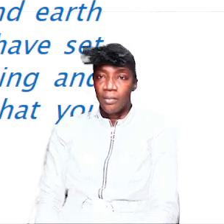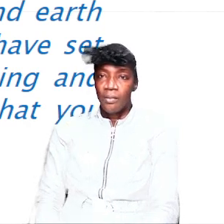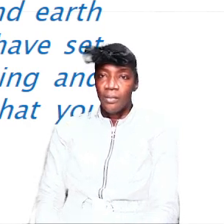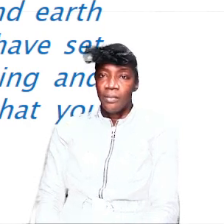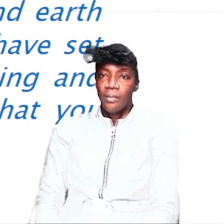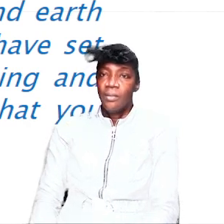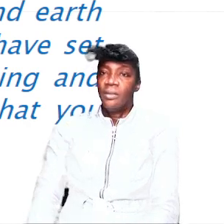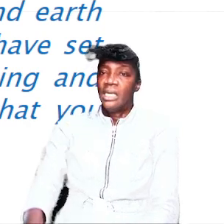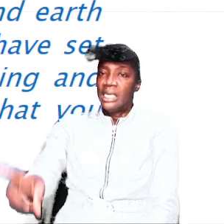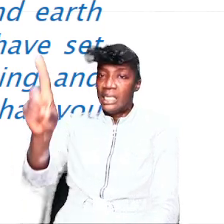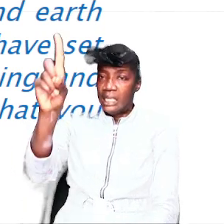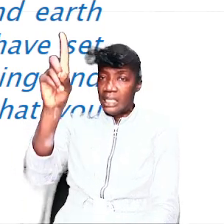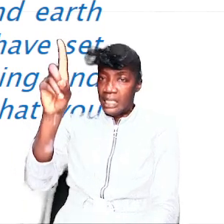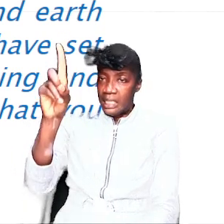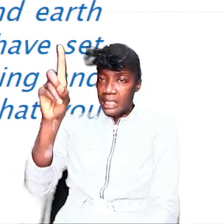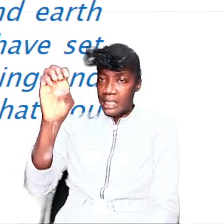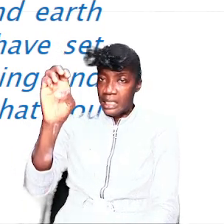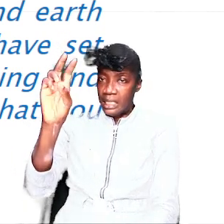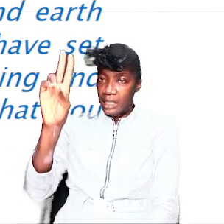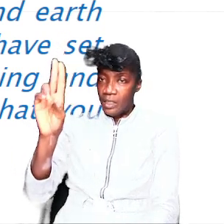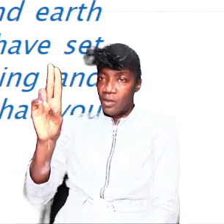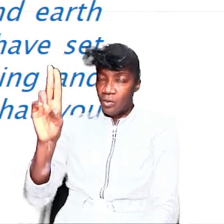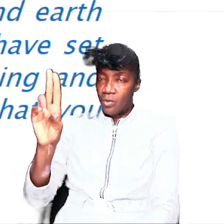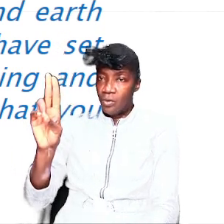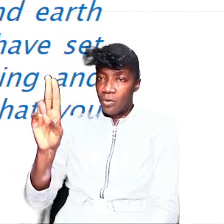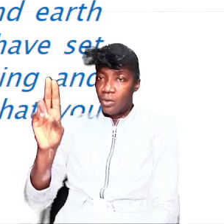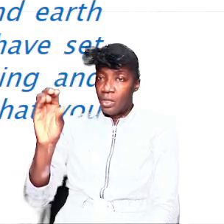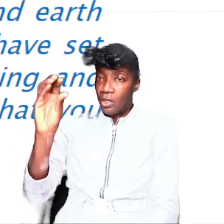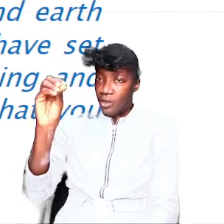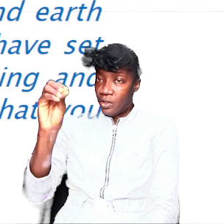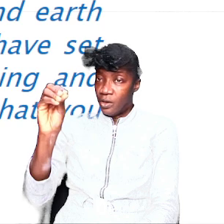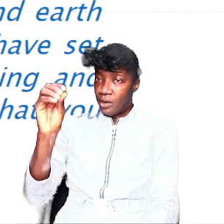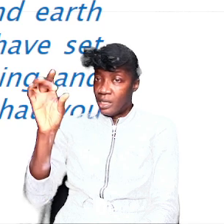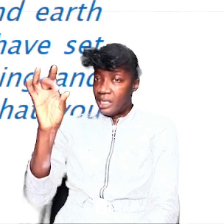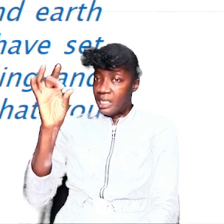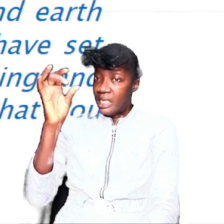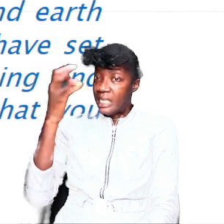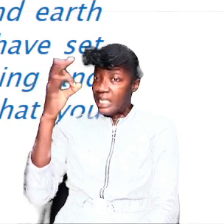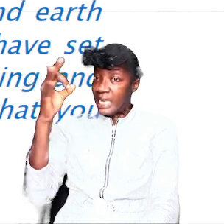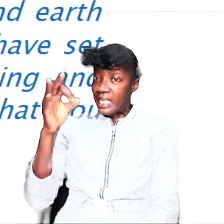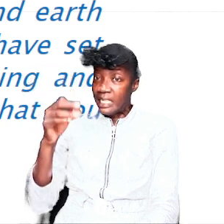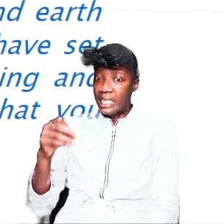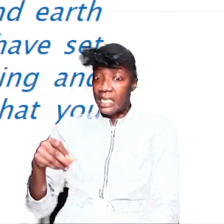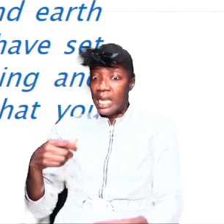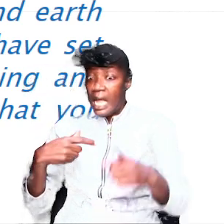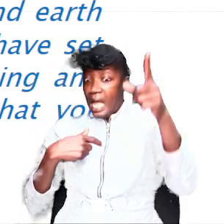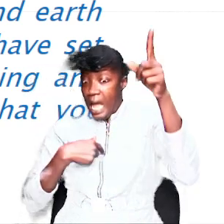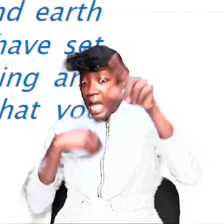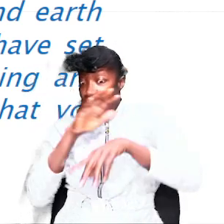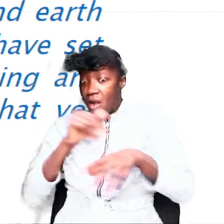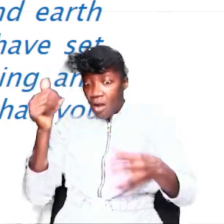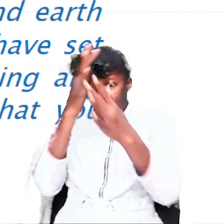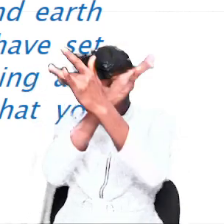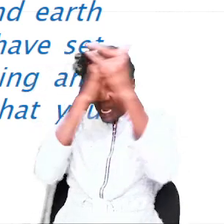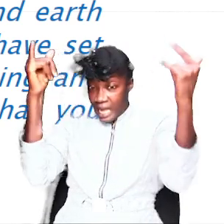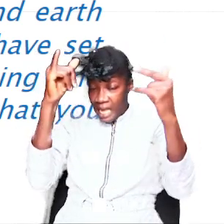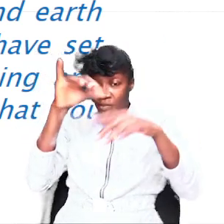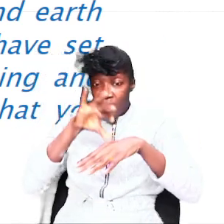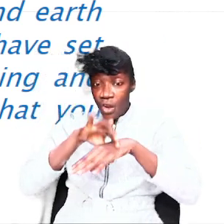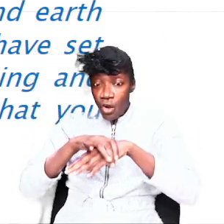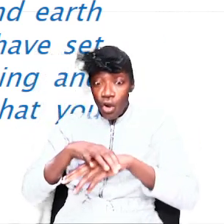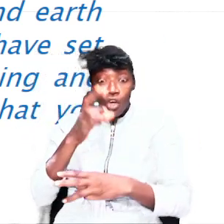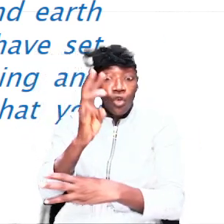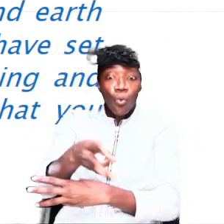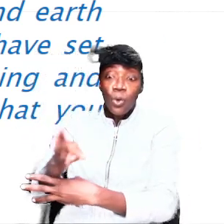Deuteronomy 30:19. He said, I call heaven and earth to witness against you today, that I have